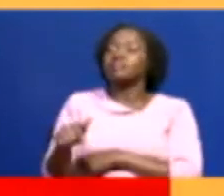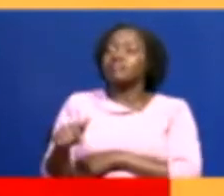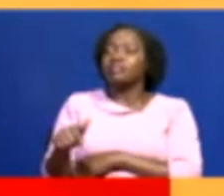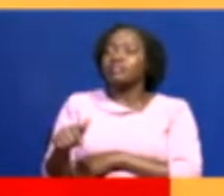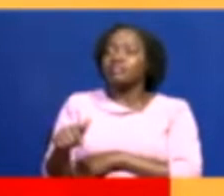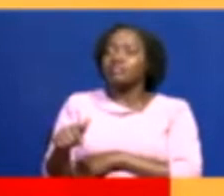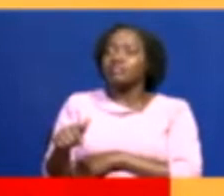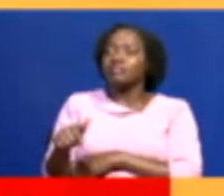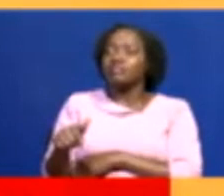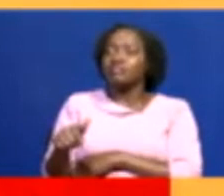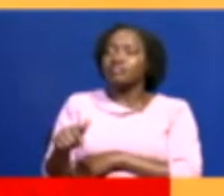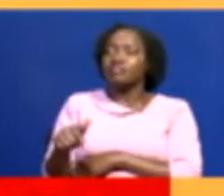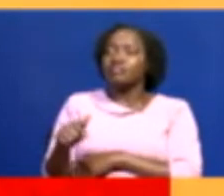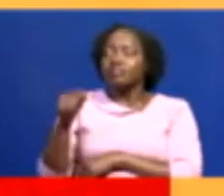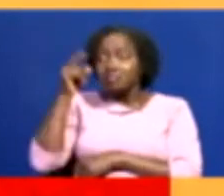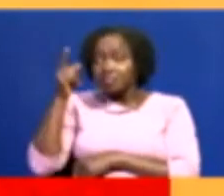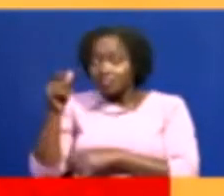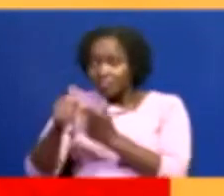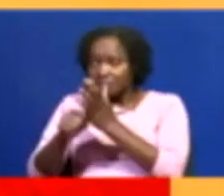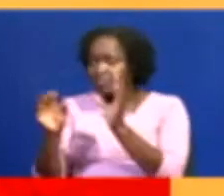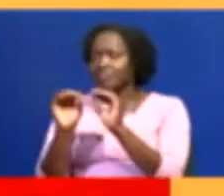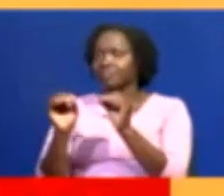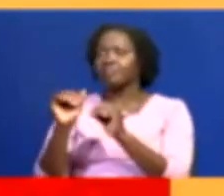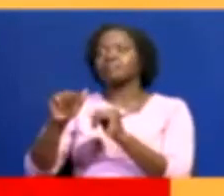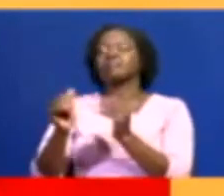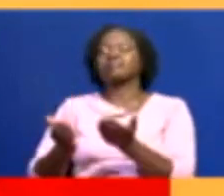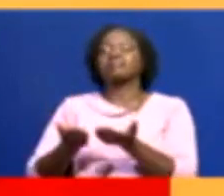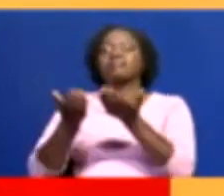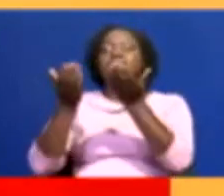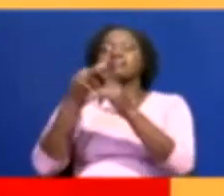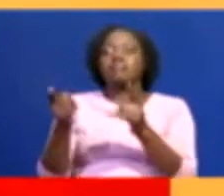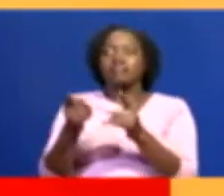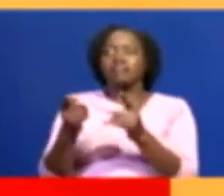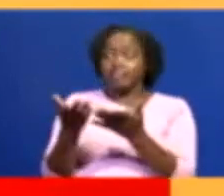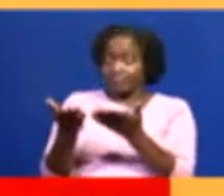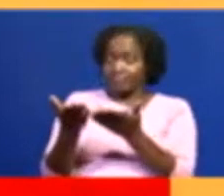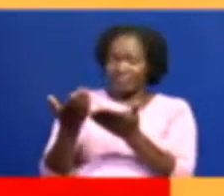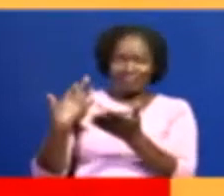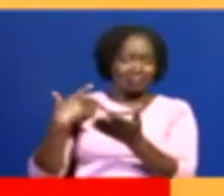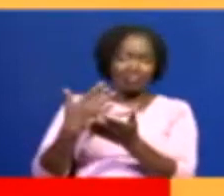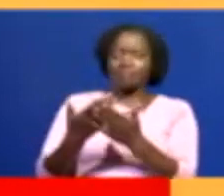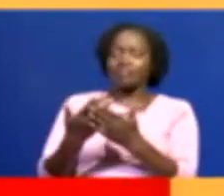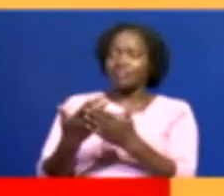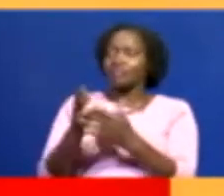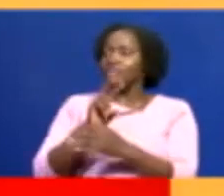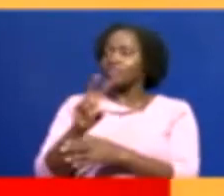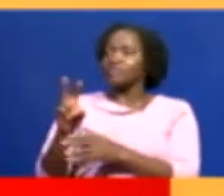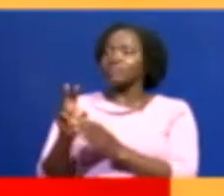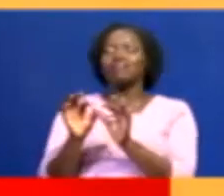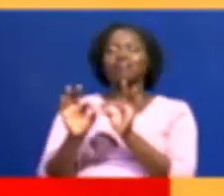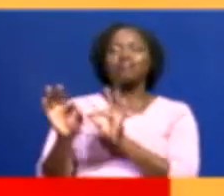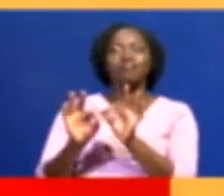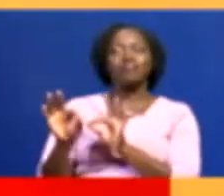Abiaziz, we have not woken up into these problems. Mm-hmm. Yes, they have escalated, but they have been there. Mm-hmm. And we have seen